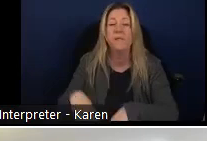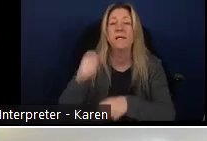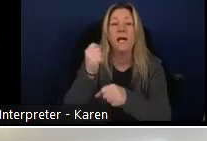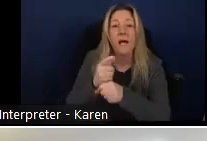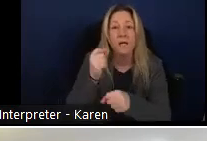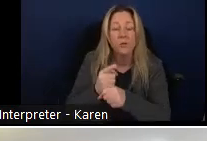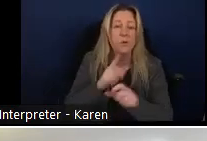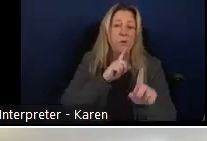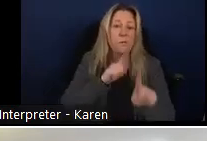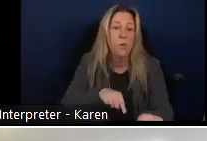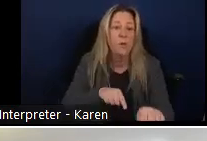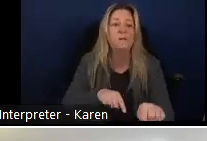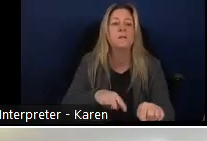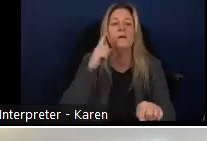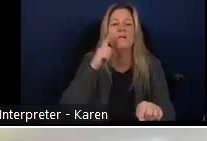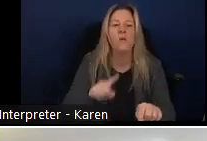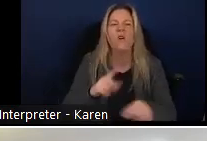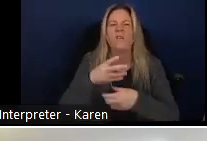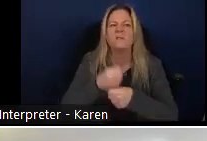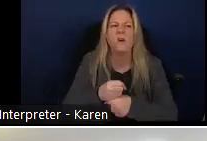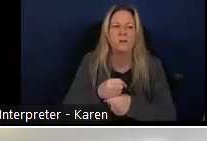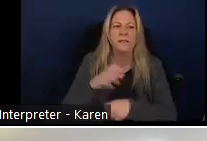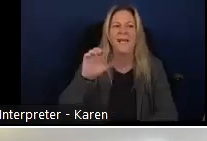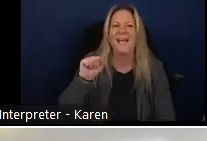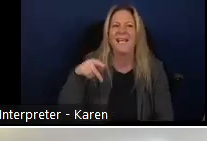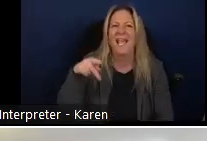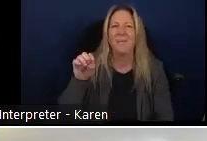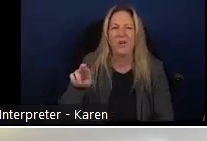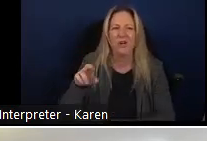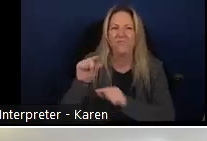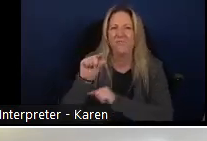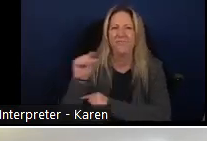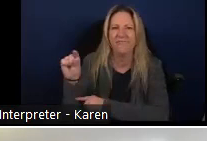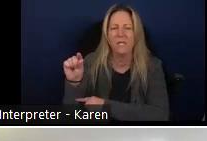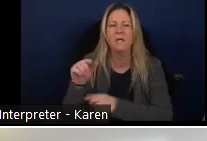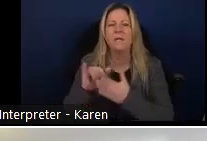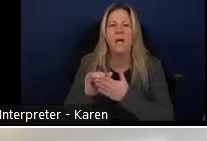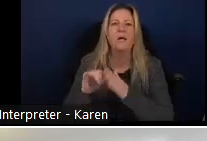and Evaluation Report, or CAPER, is also published for each program year.